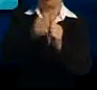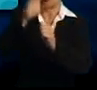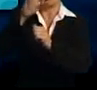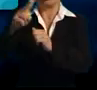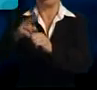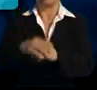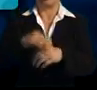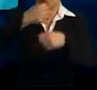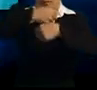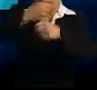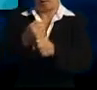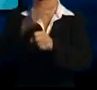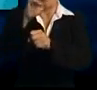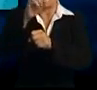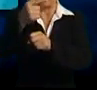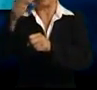magnesium oxide.